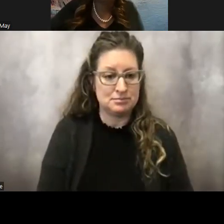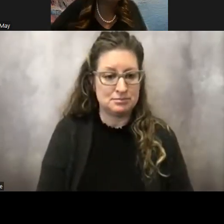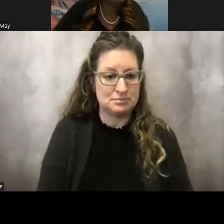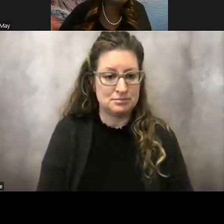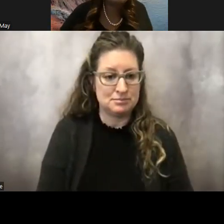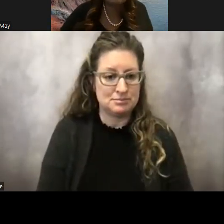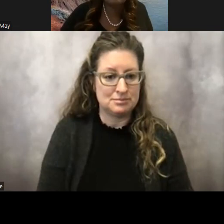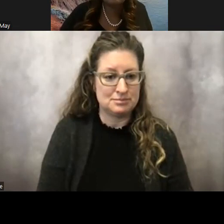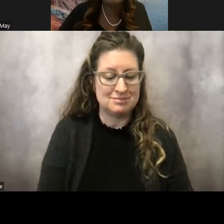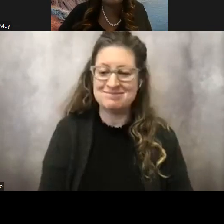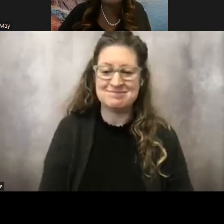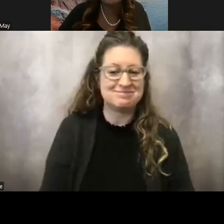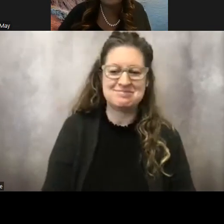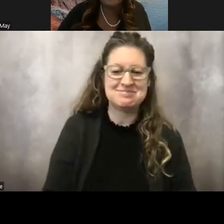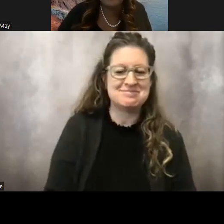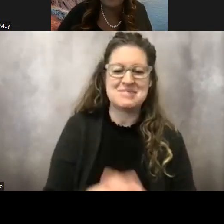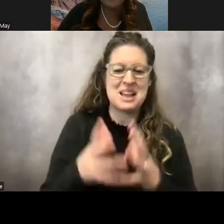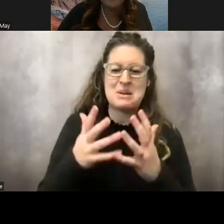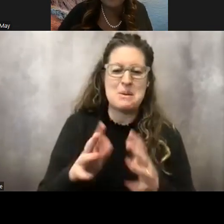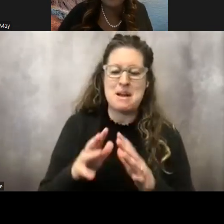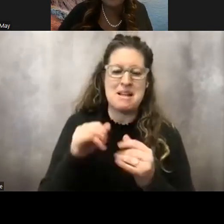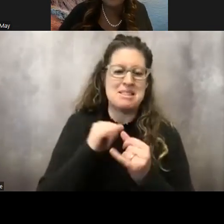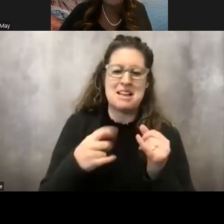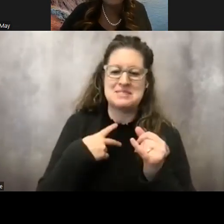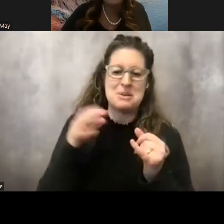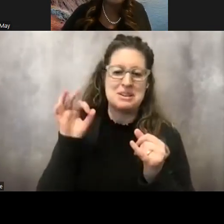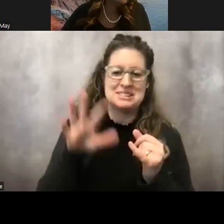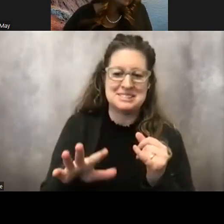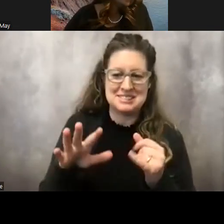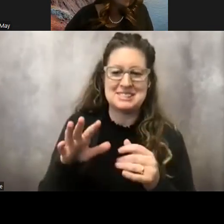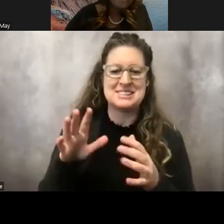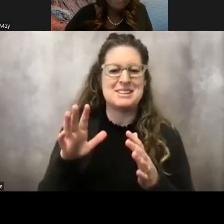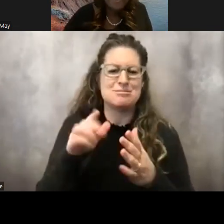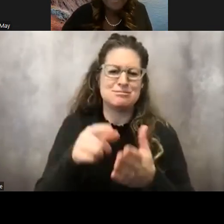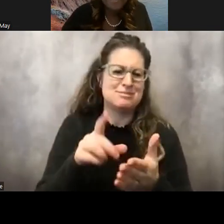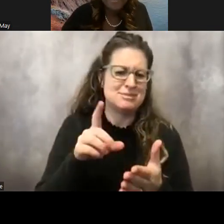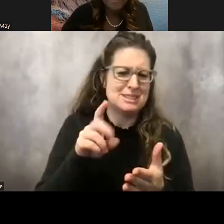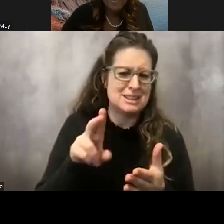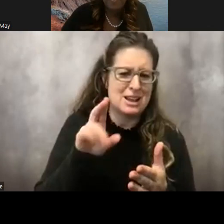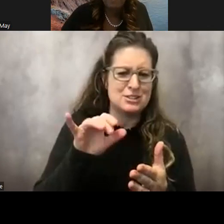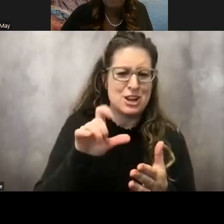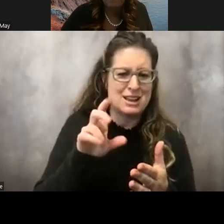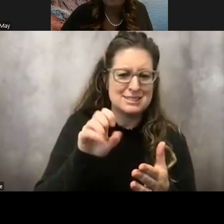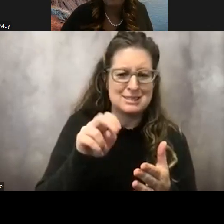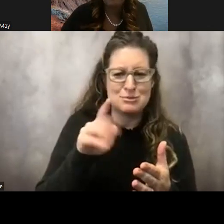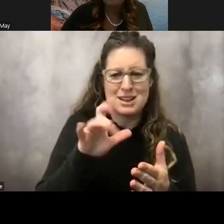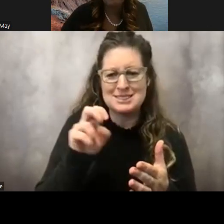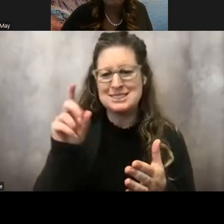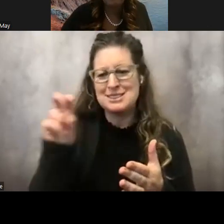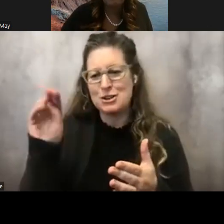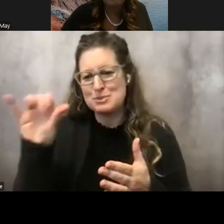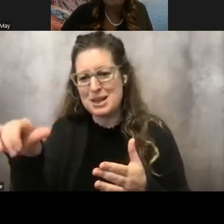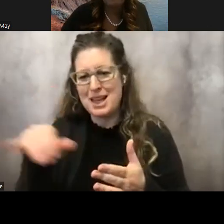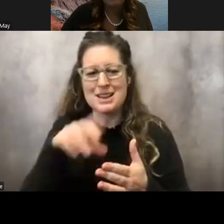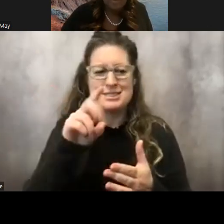last voice in this room. You know, Dr. Jackson-Preston, Dr. May, Dr. Gorman,